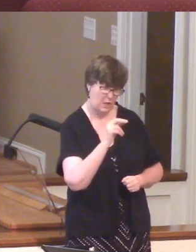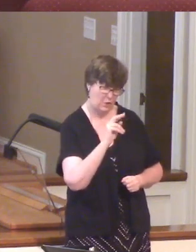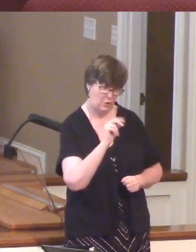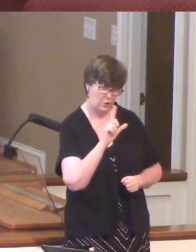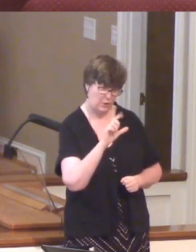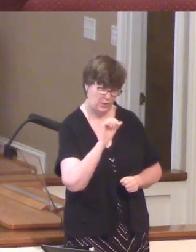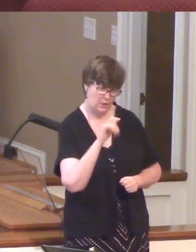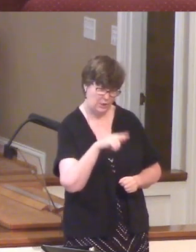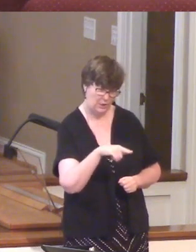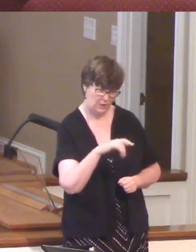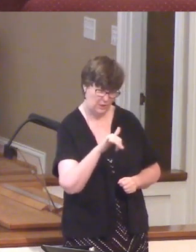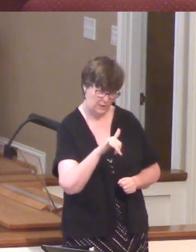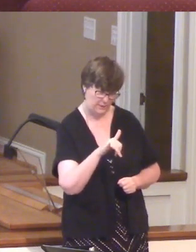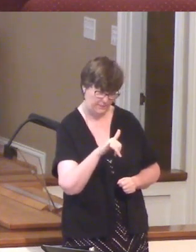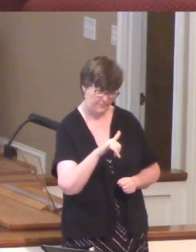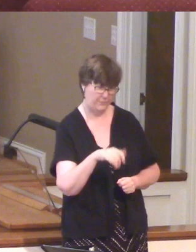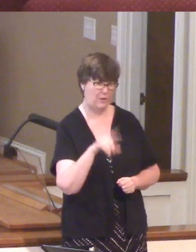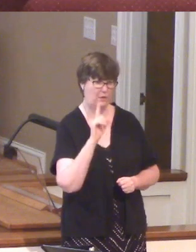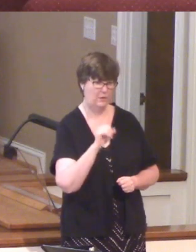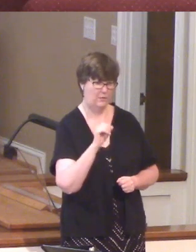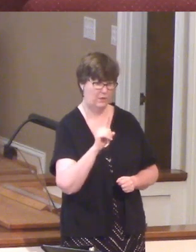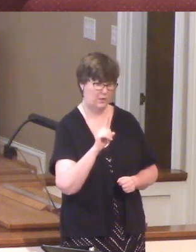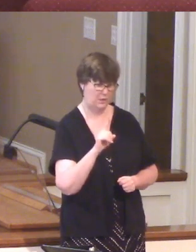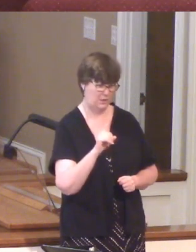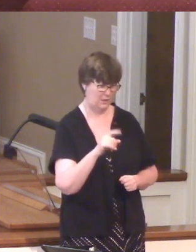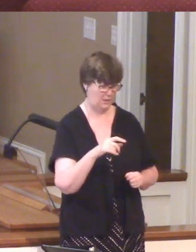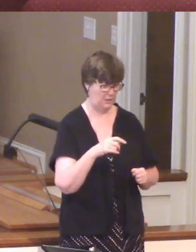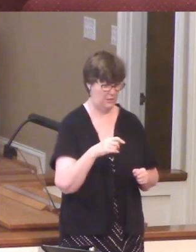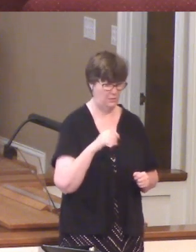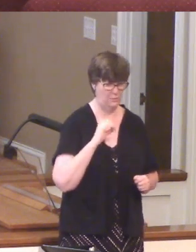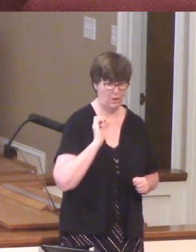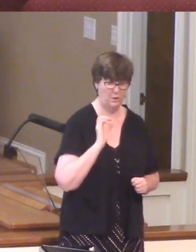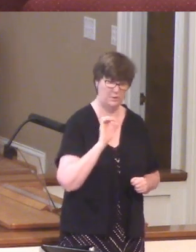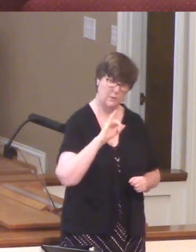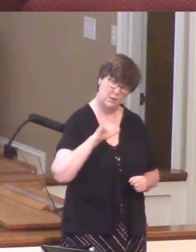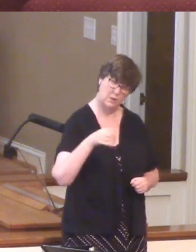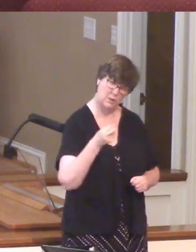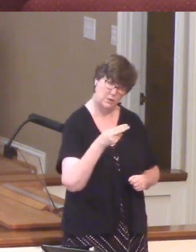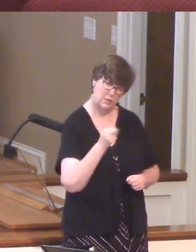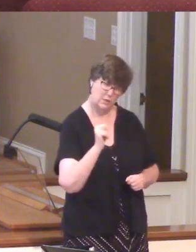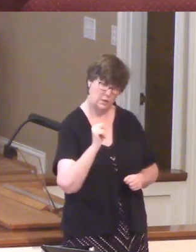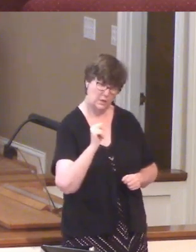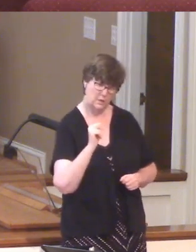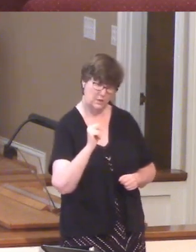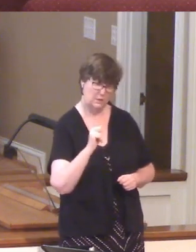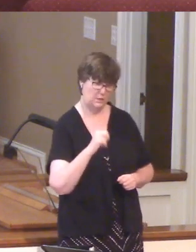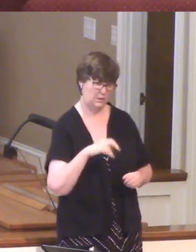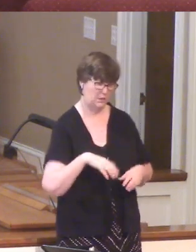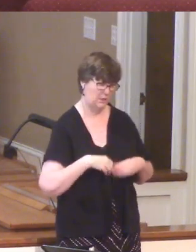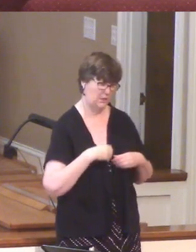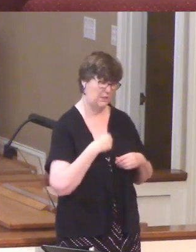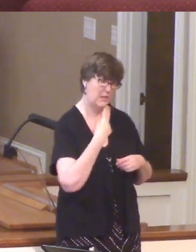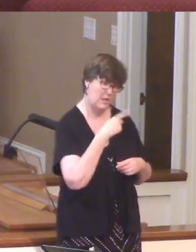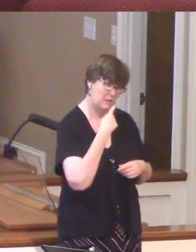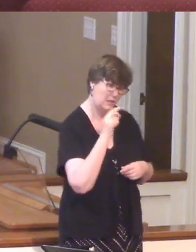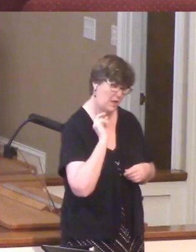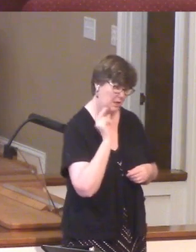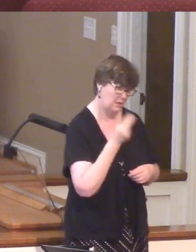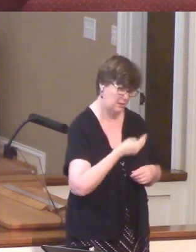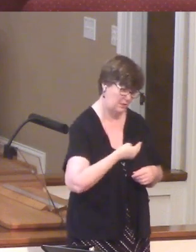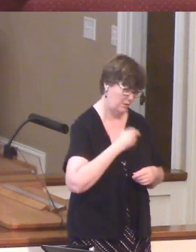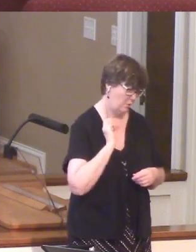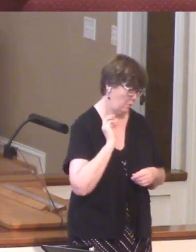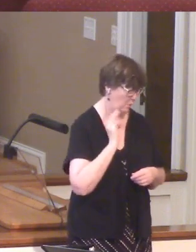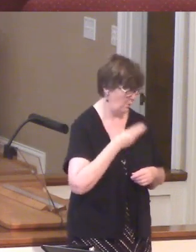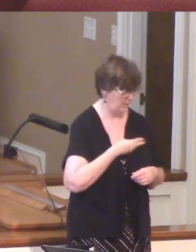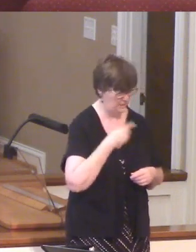fulfill the first commandment in the realm of the second. John the Beloved, later explains that we cannot say